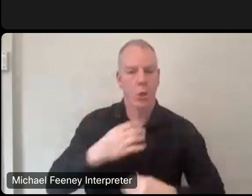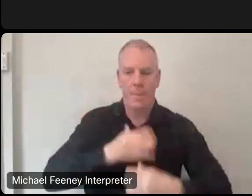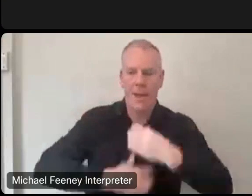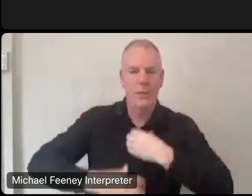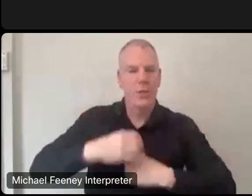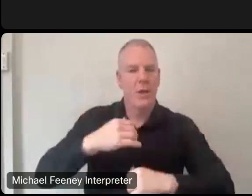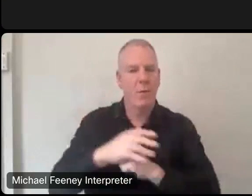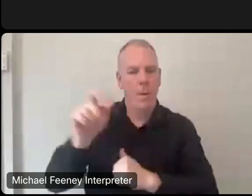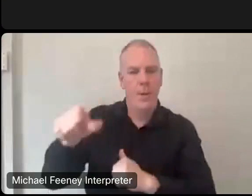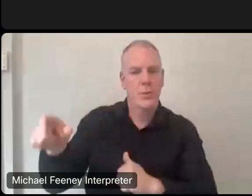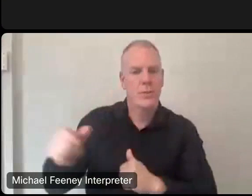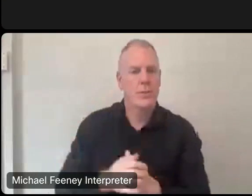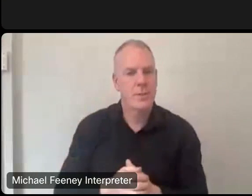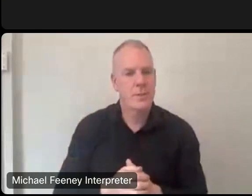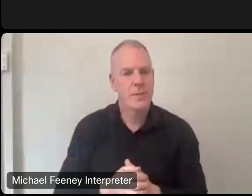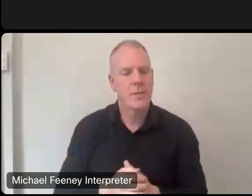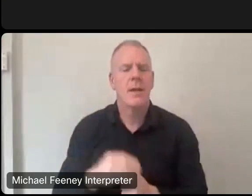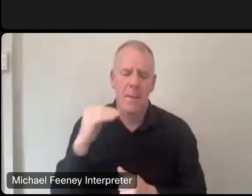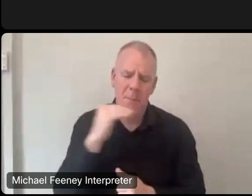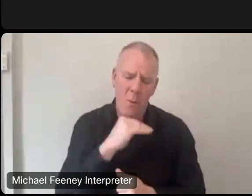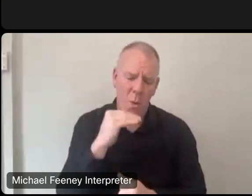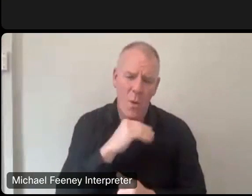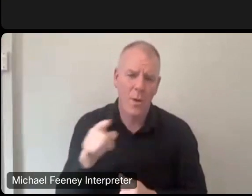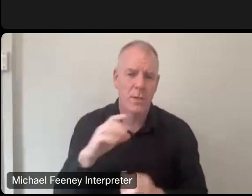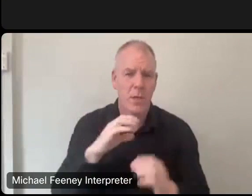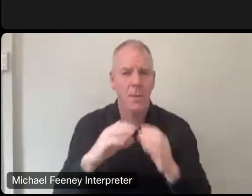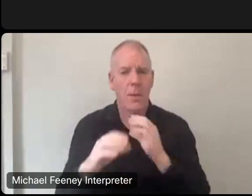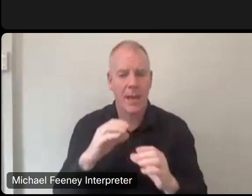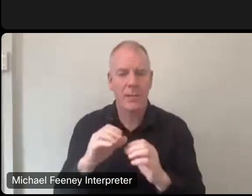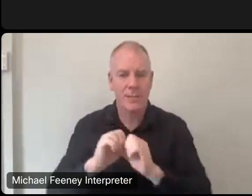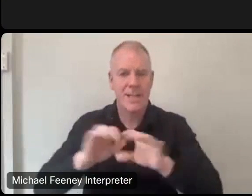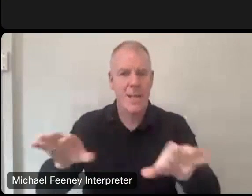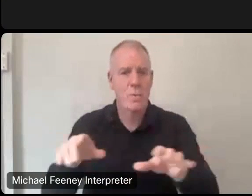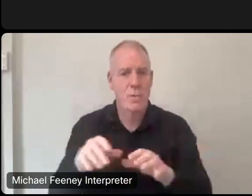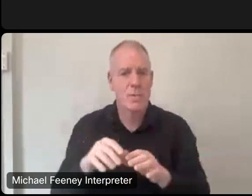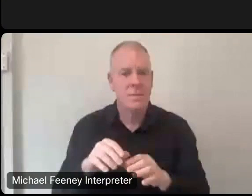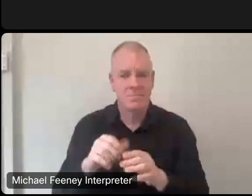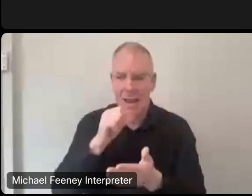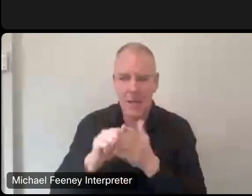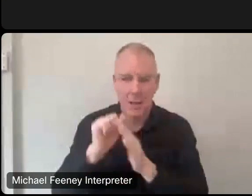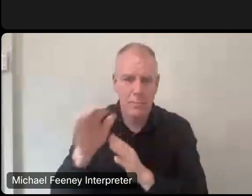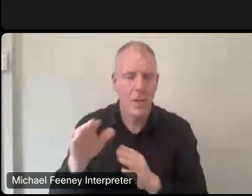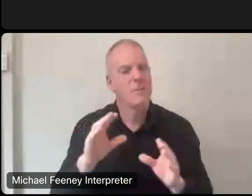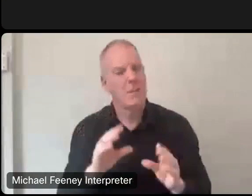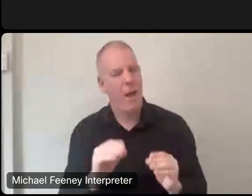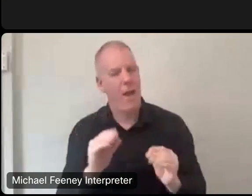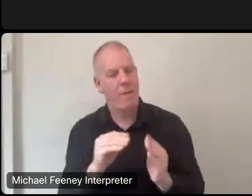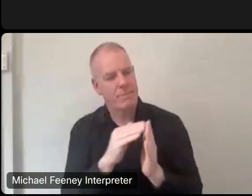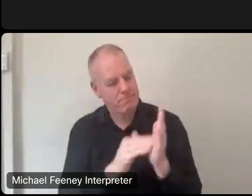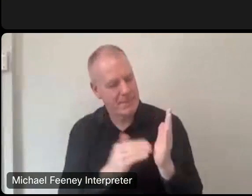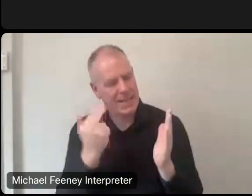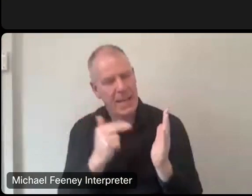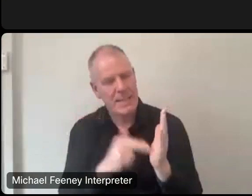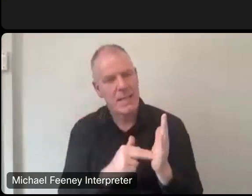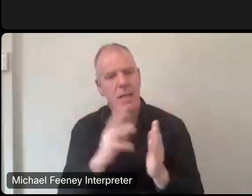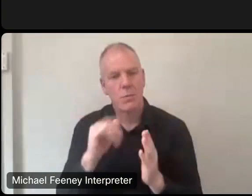relevant person. So it's really important that the communications sent out, you know, are soft, and that's why we're actually working